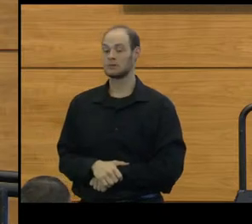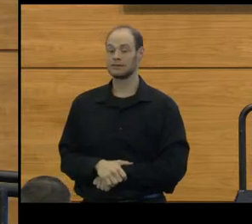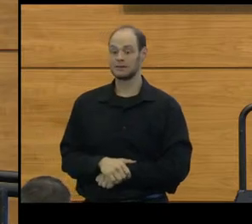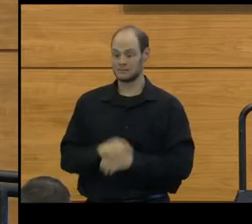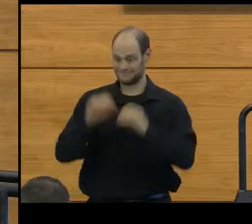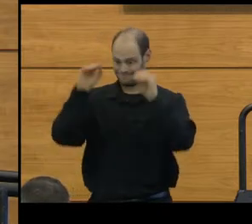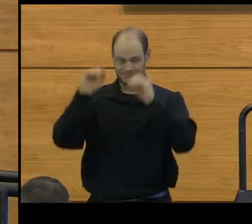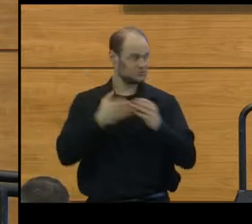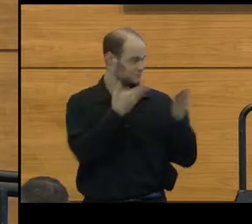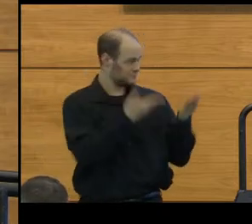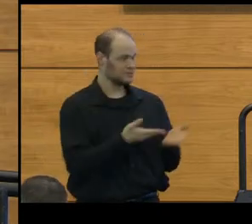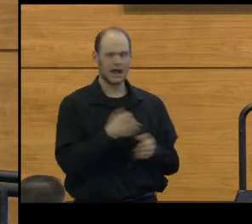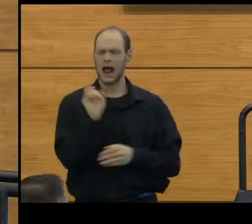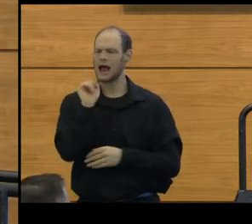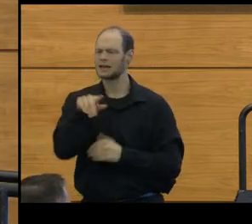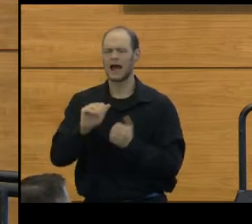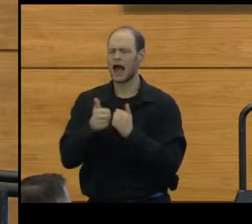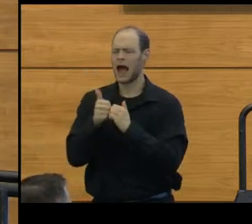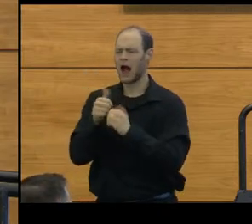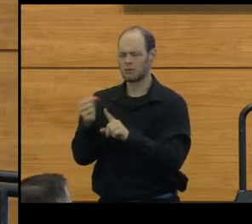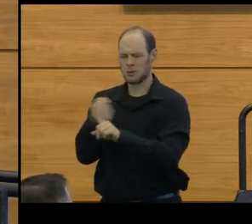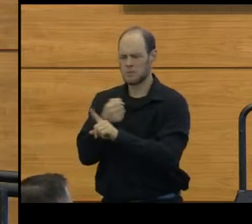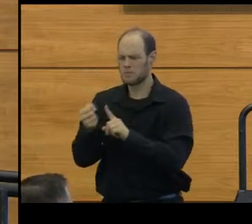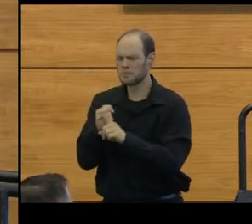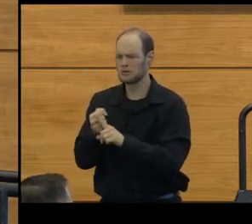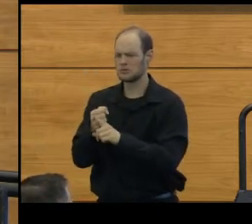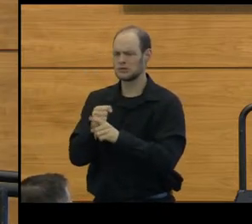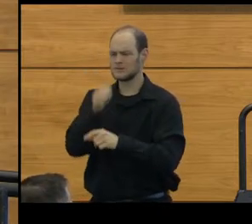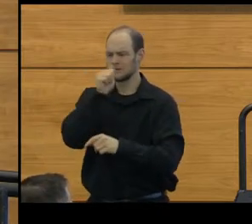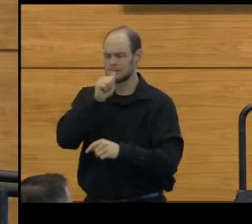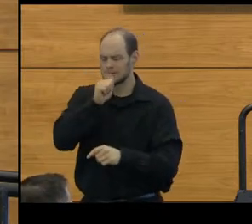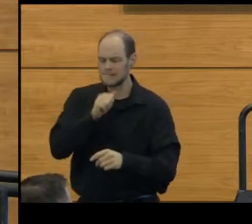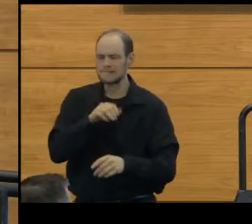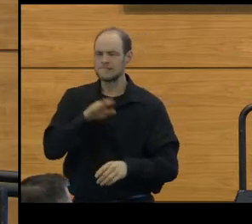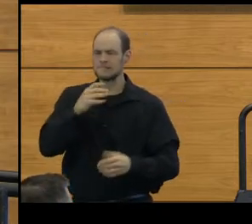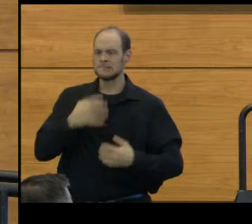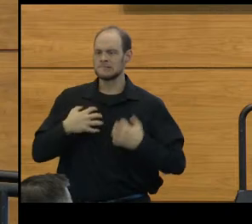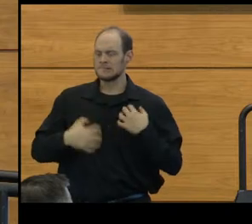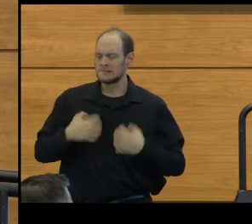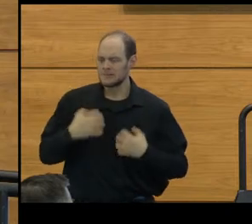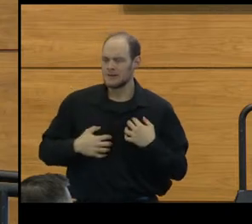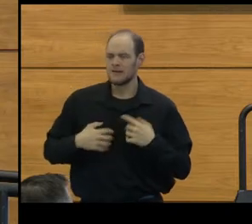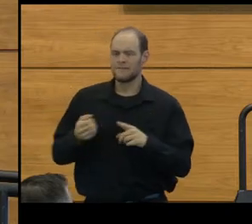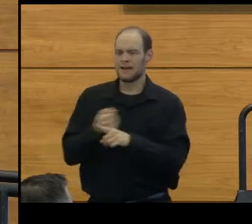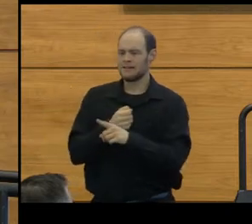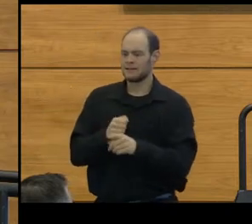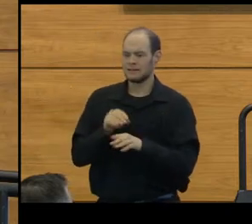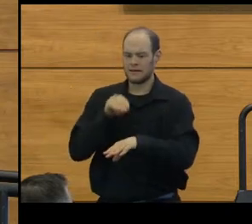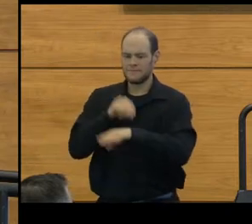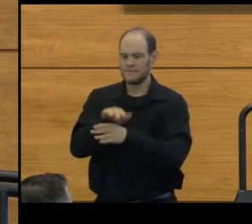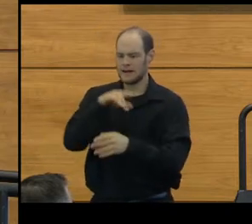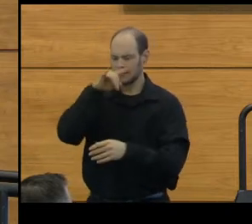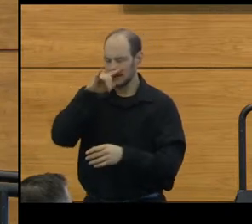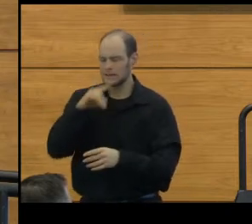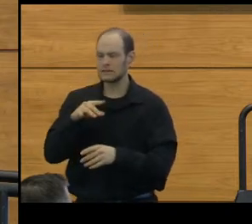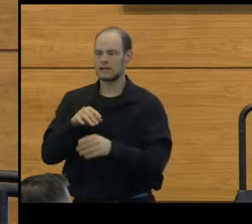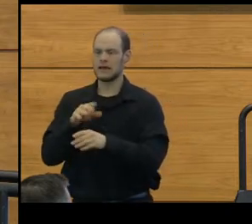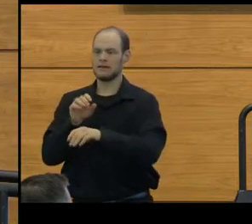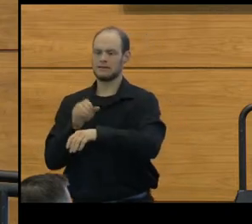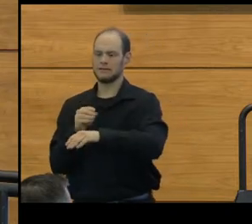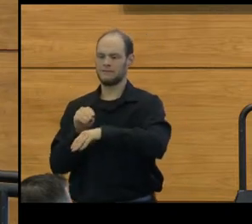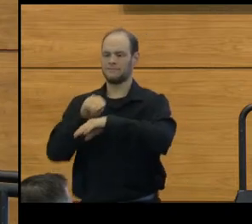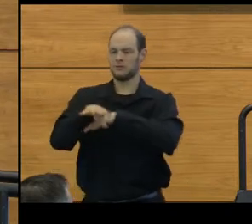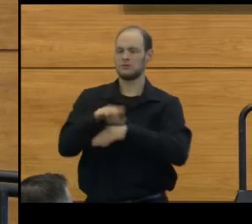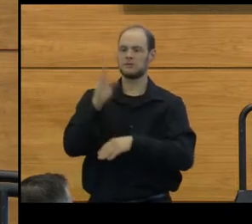Professor Heinze asks, how does abuse, duress, and violence affect adolescents and influence future